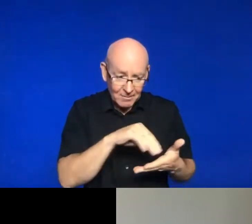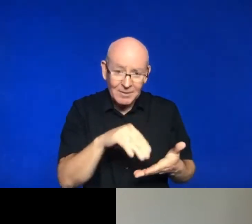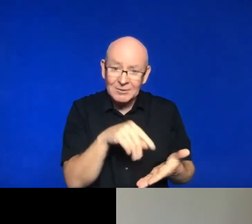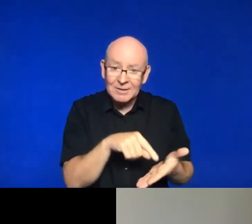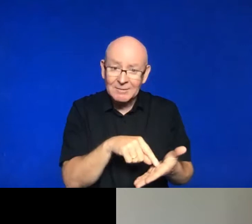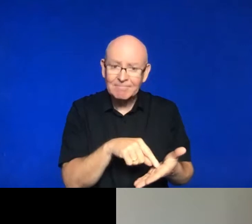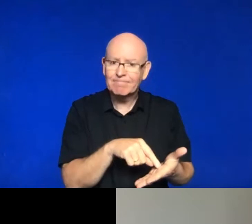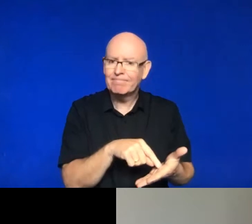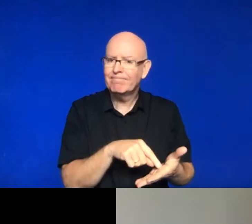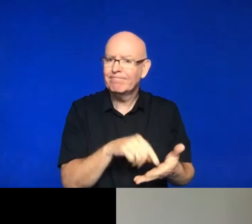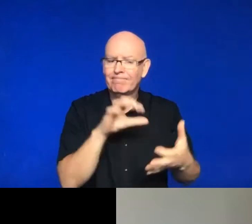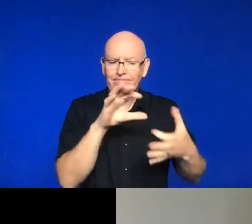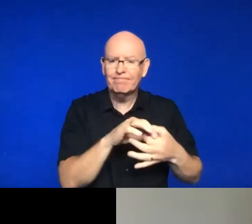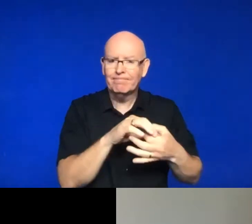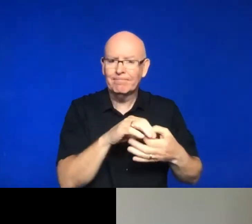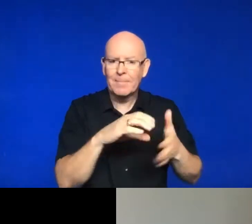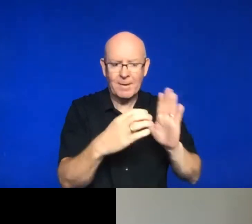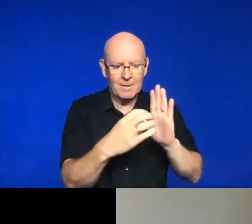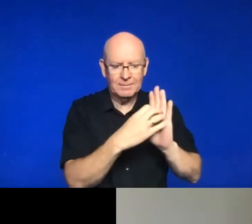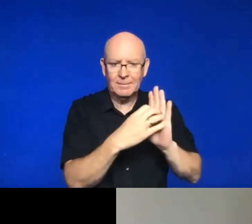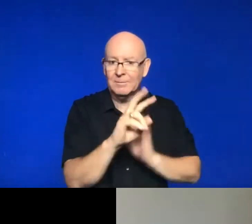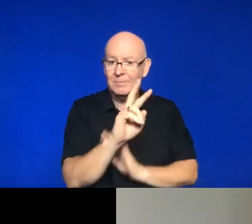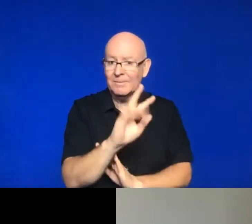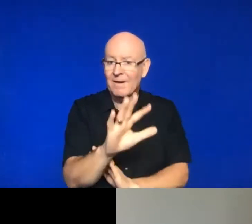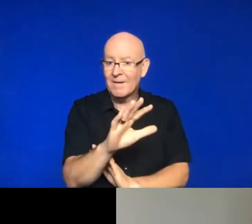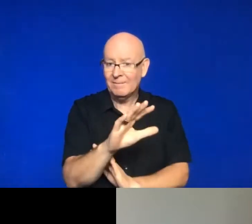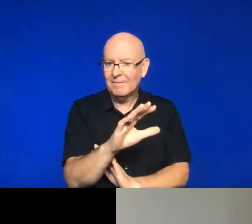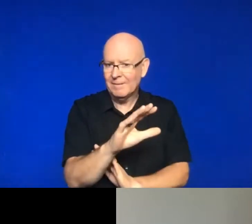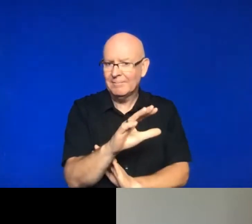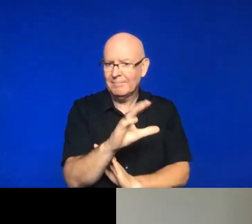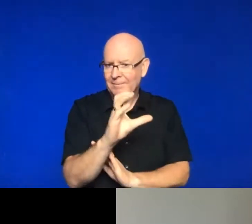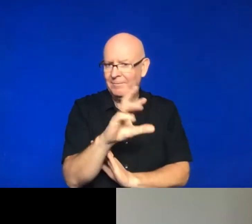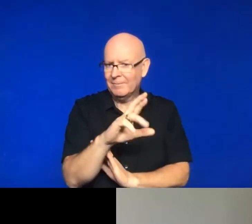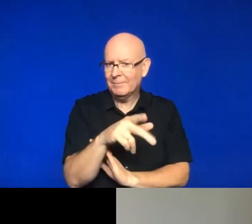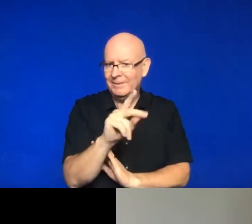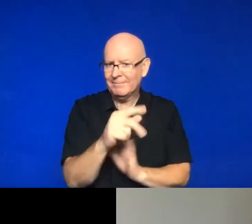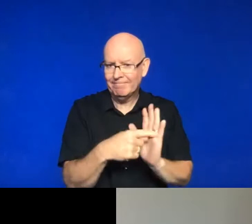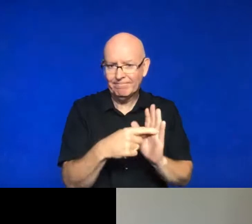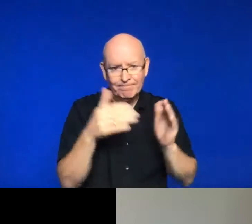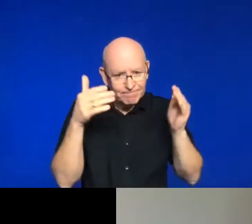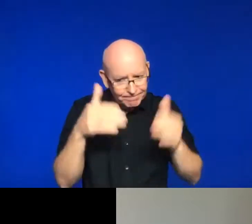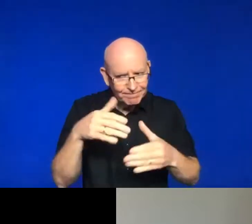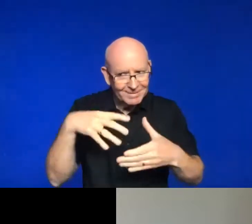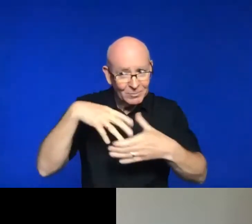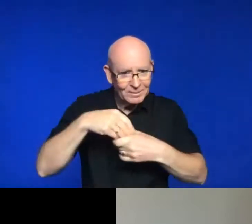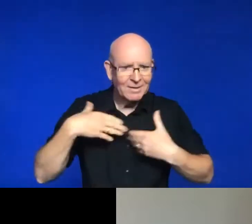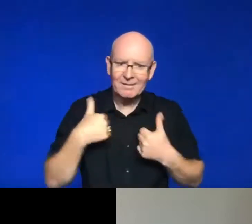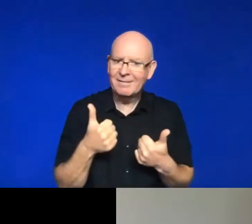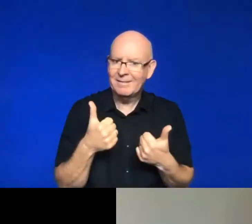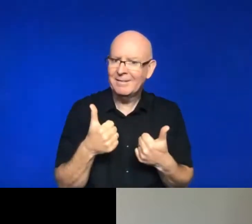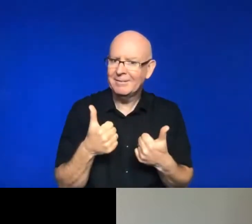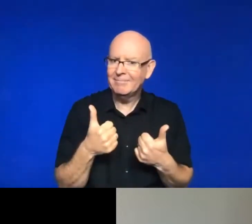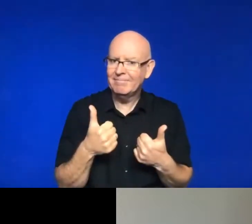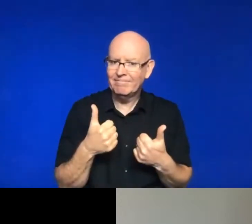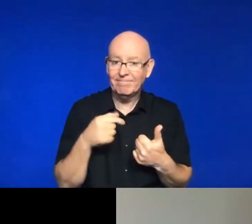health. That summarize a little bit what we have said for today in the emergency of COVID-19 and for the future. And